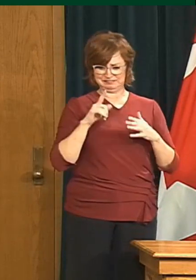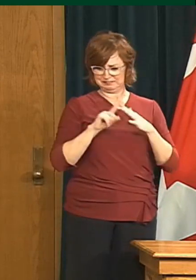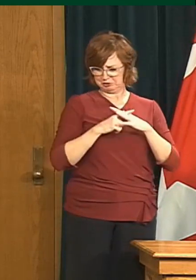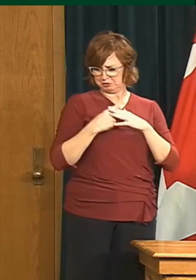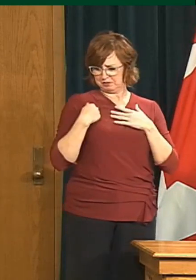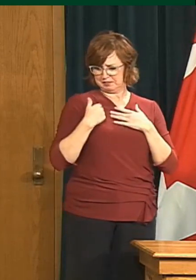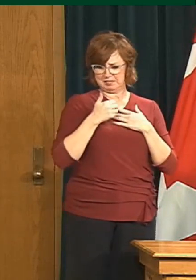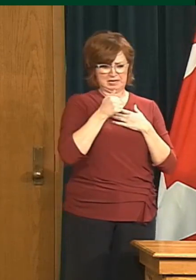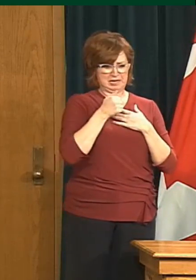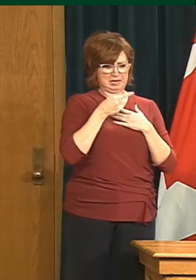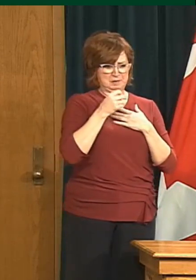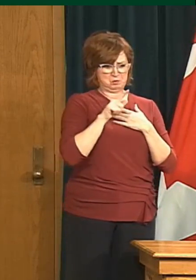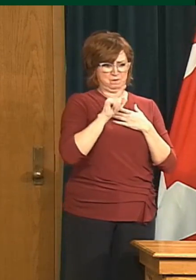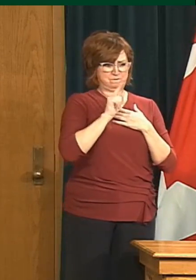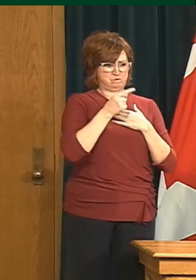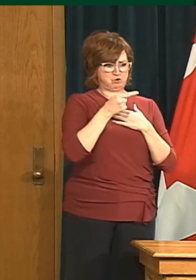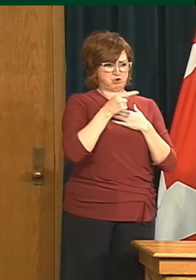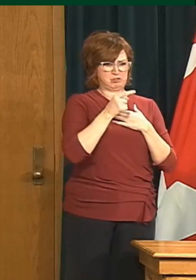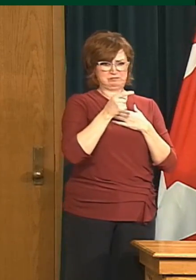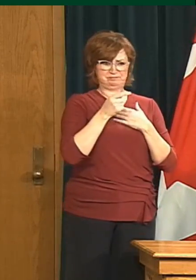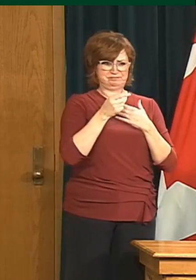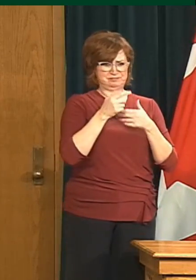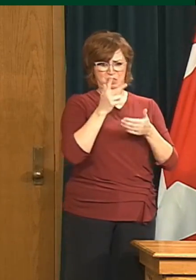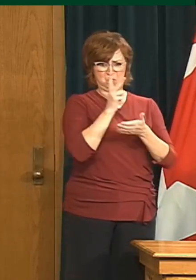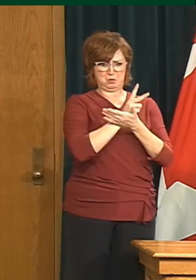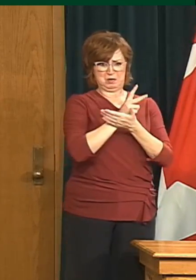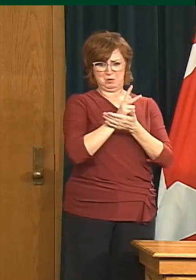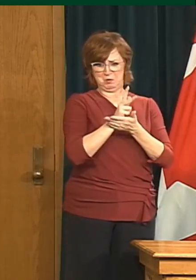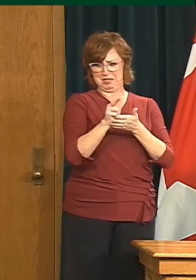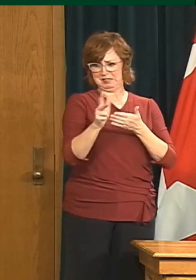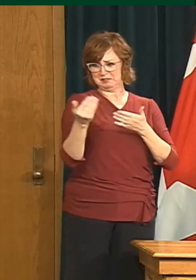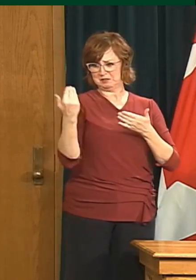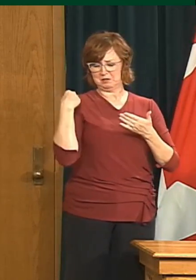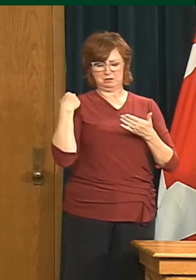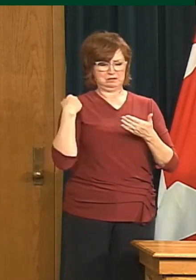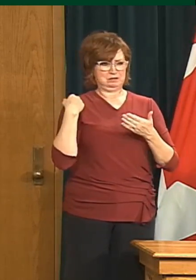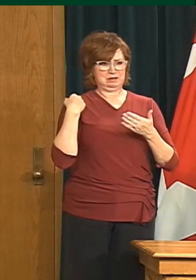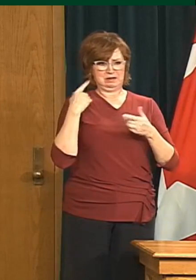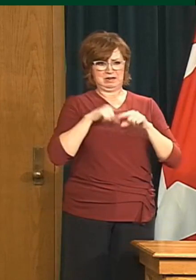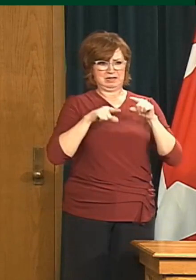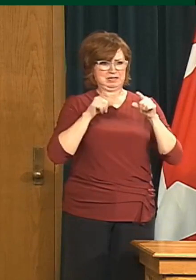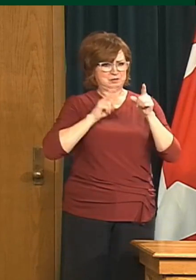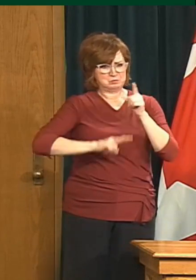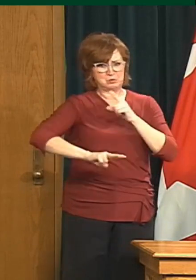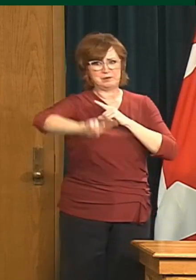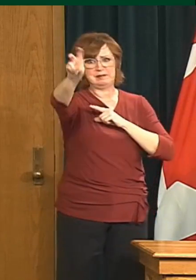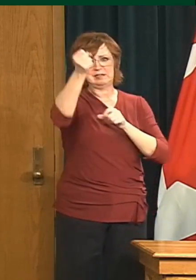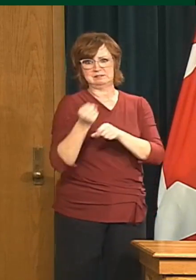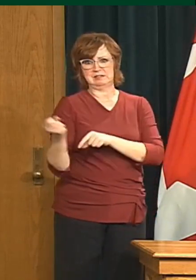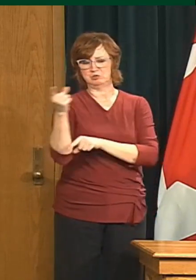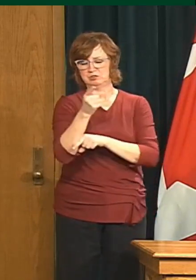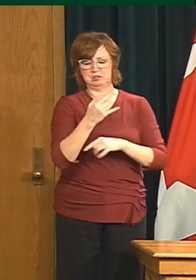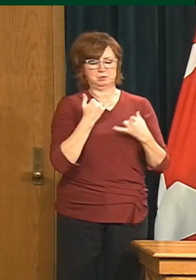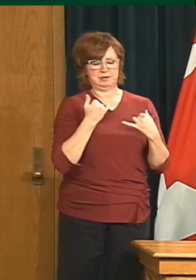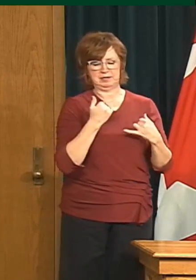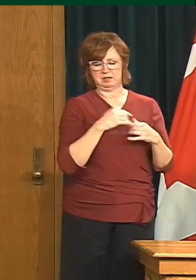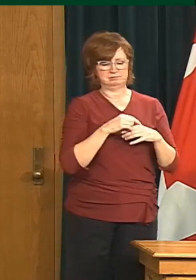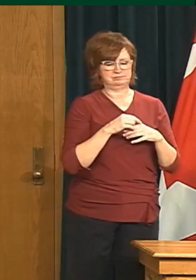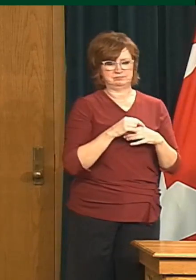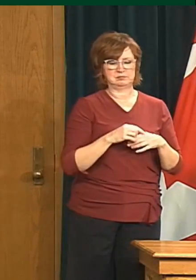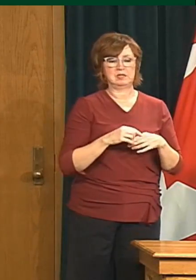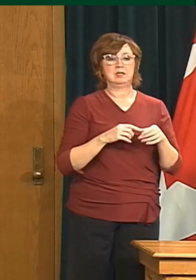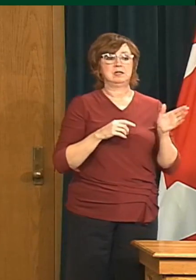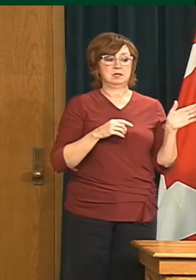next budget. So that those are not discussions we're having at this point in time. I would just add to